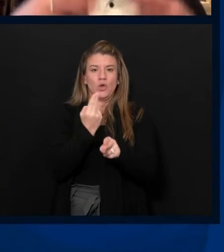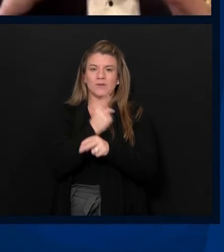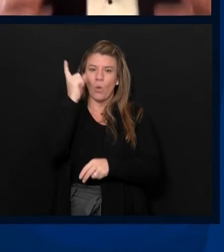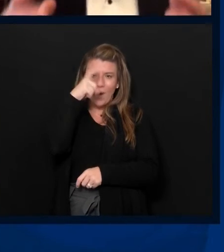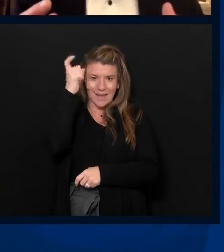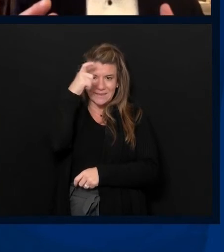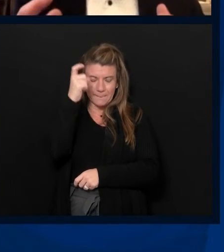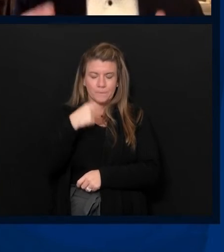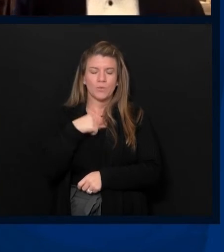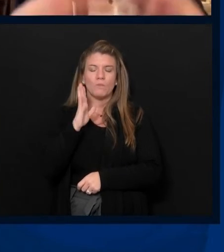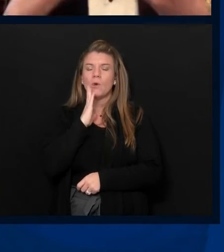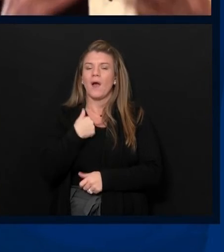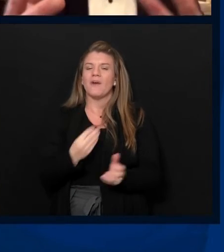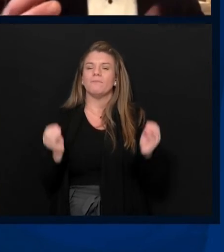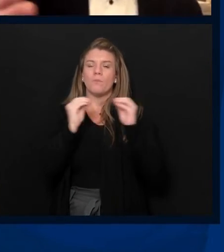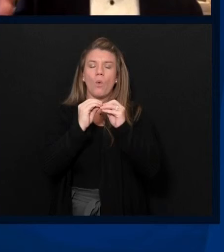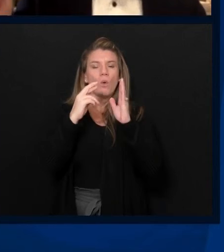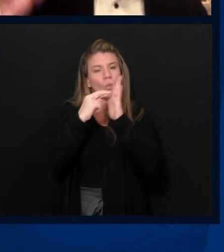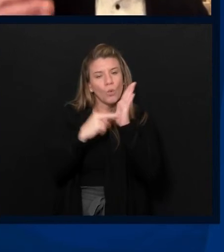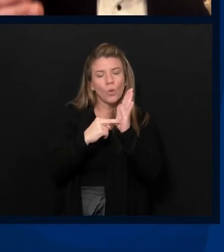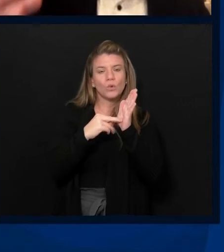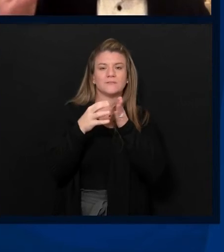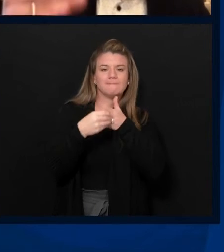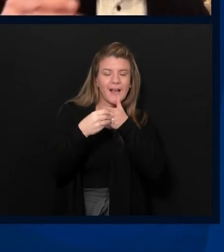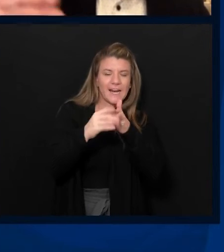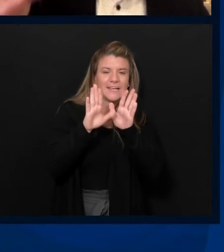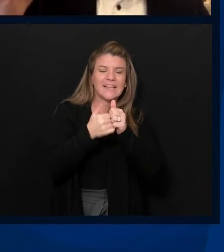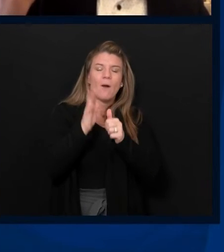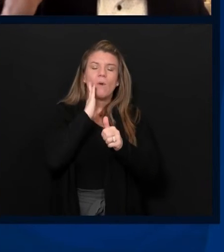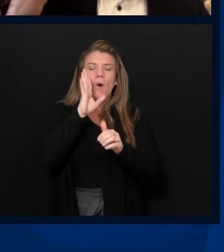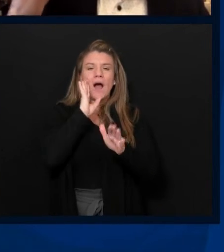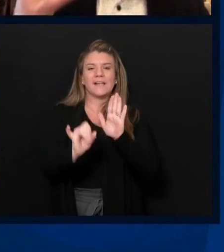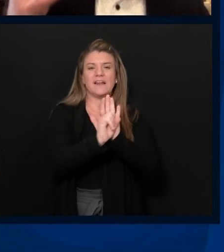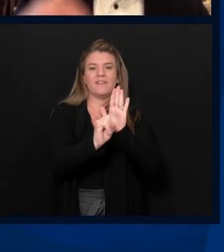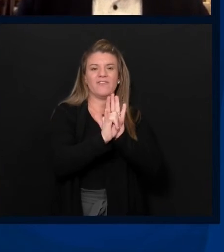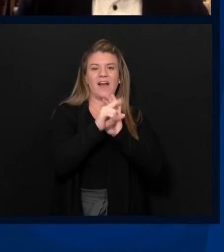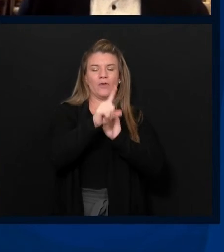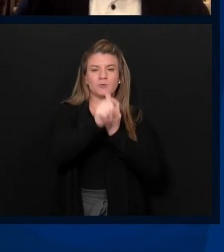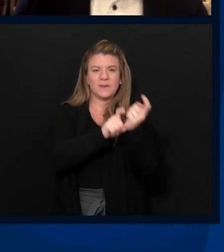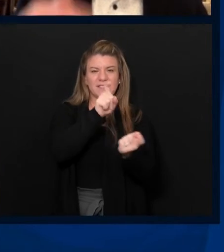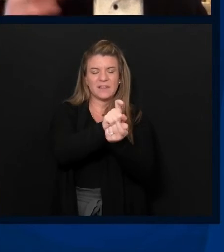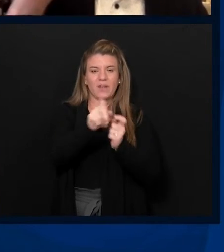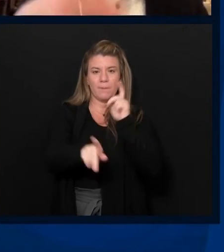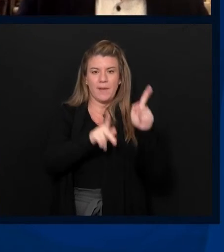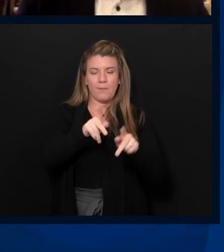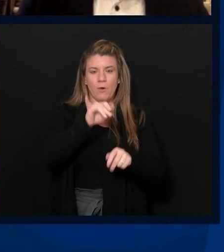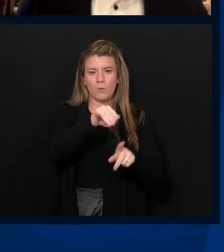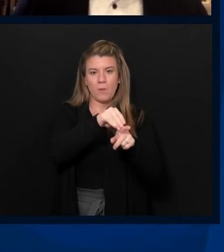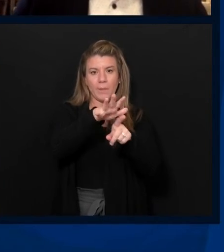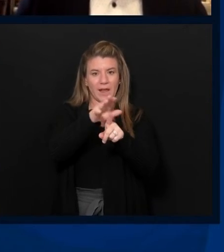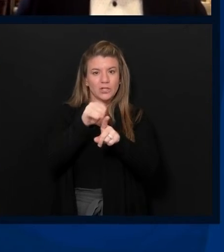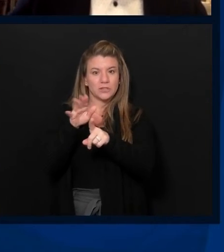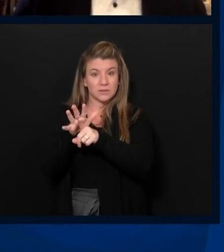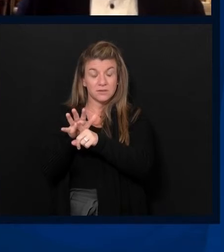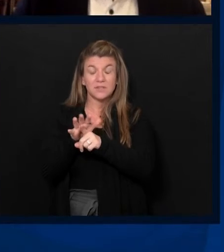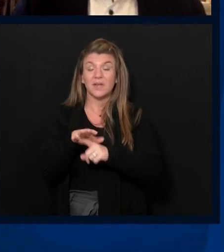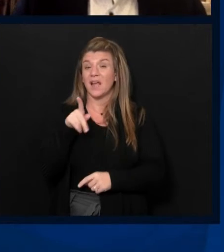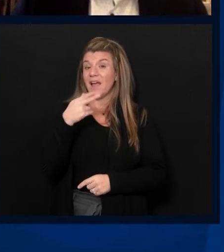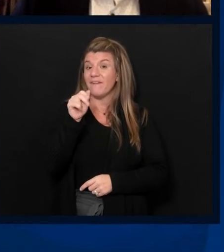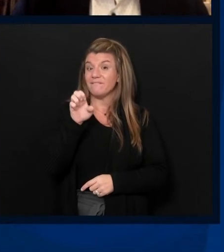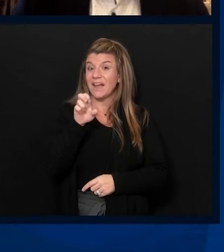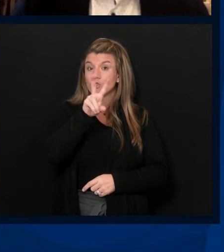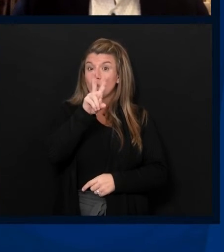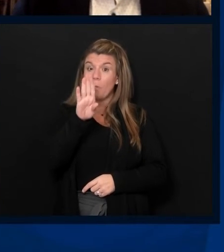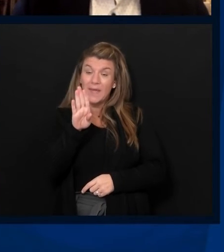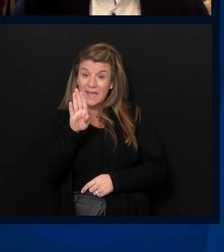guidance about how we're going to do this and how we're going to identify those specific people in these populations. In phase